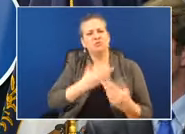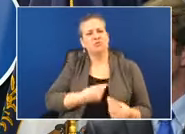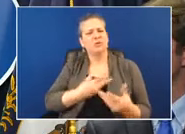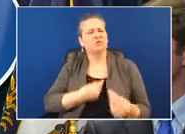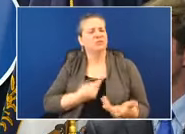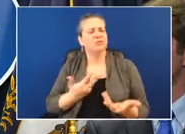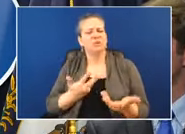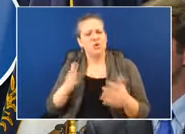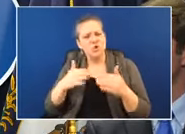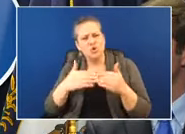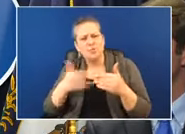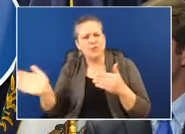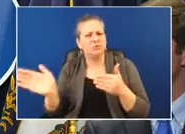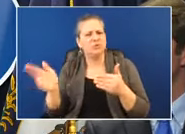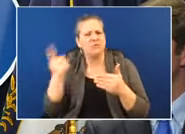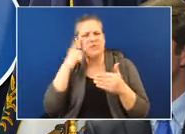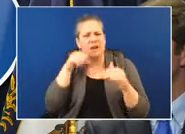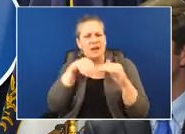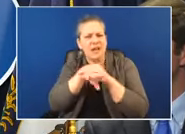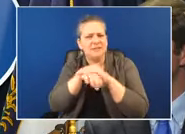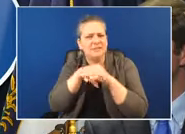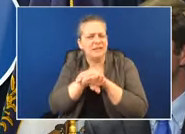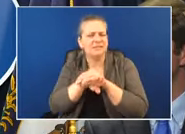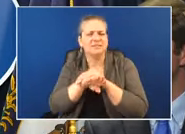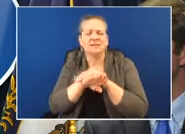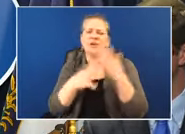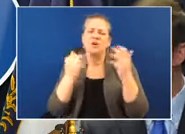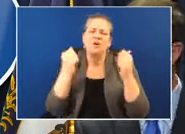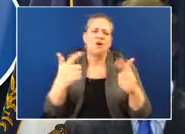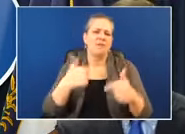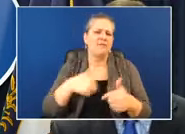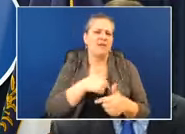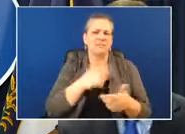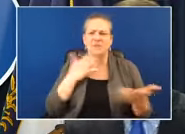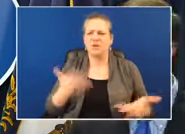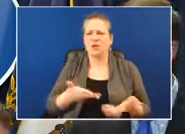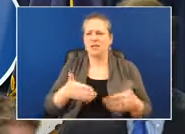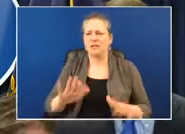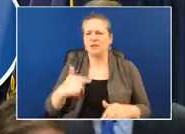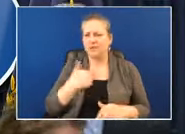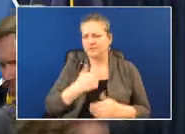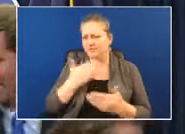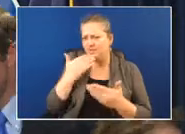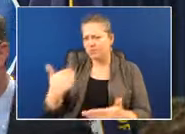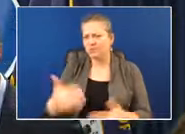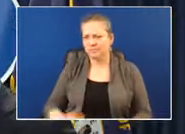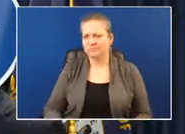the doors for access and allowing all of us to be here today as well. Thank you.